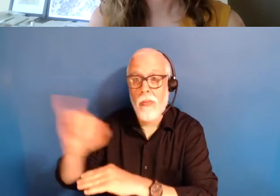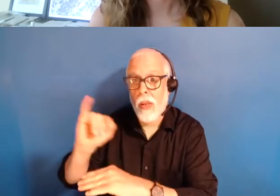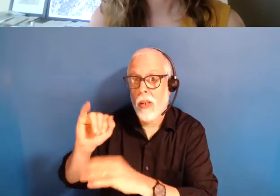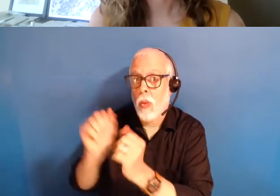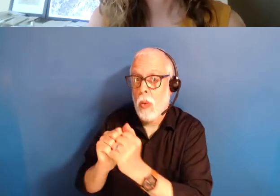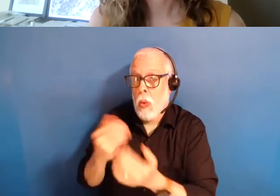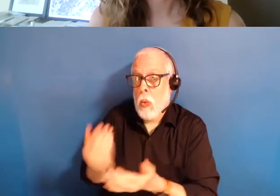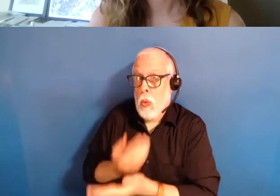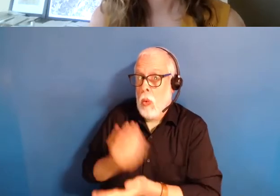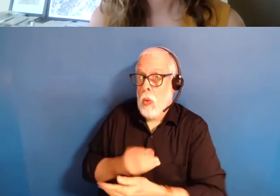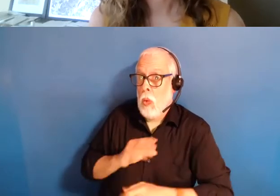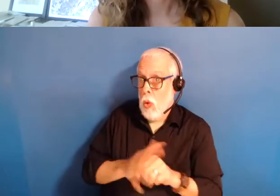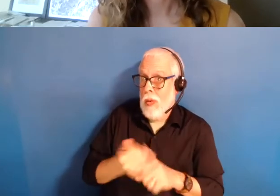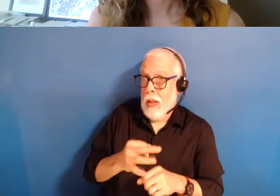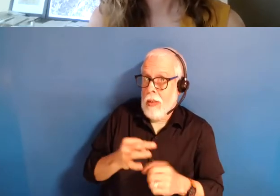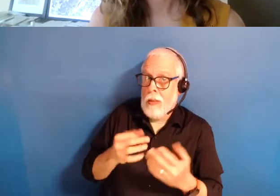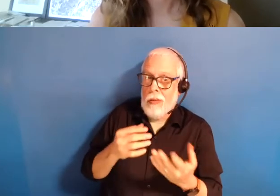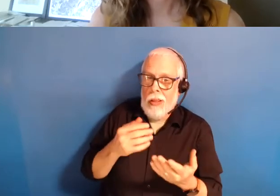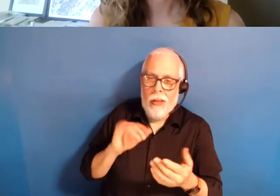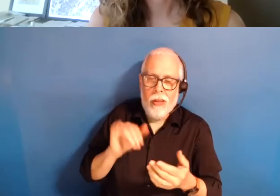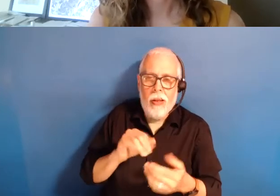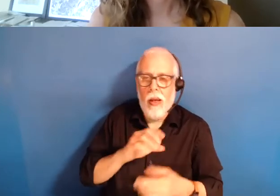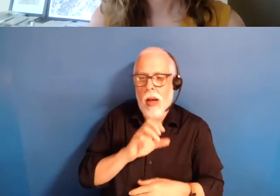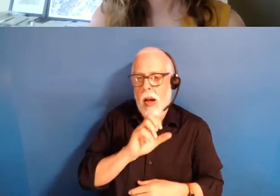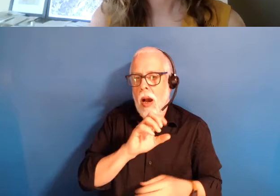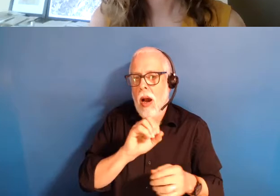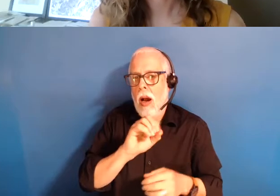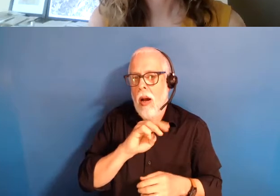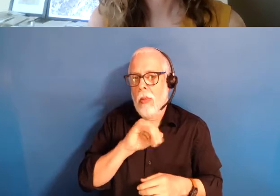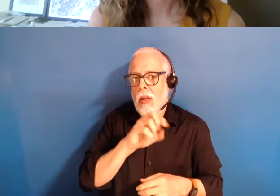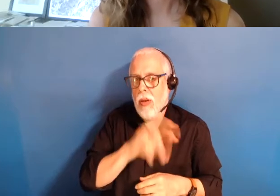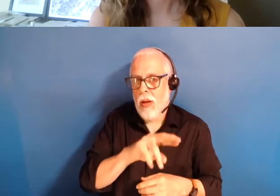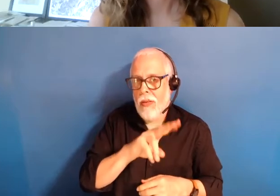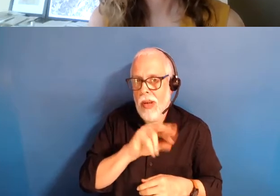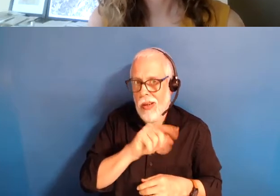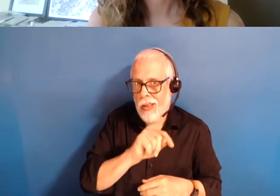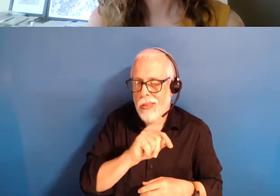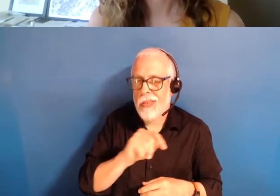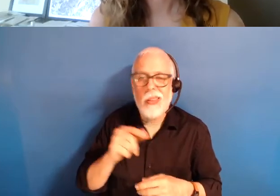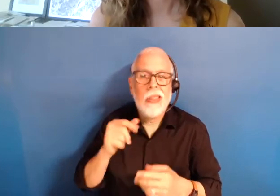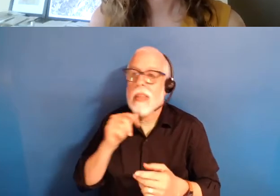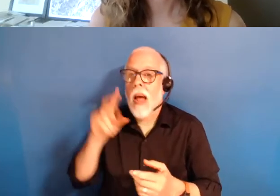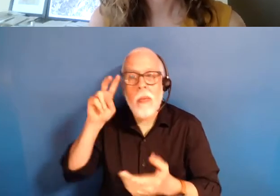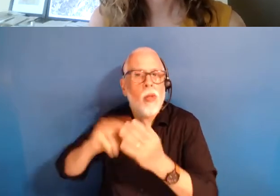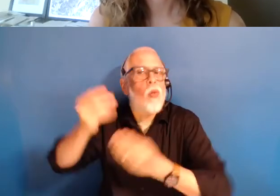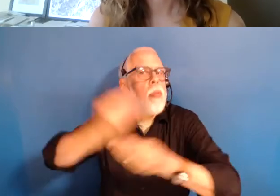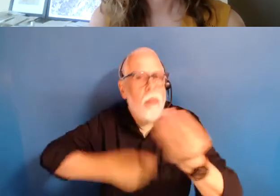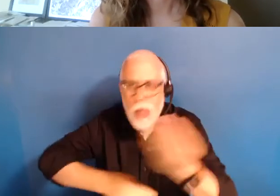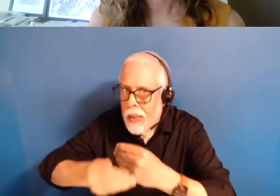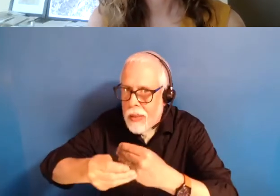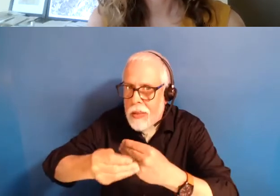with the newest forms of COVID-19. Those are the Omicron variants. and it's not meant as a replacement